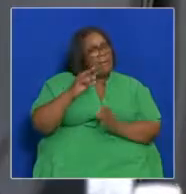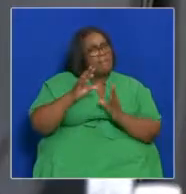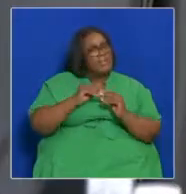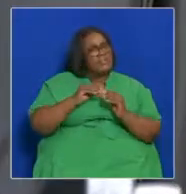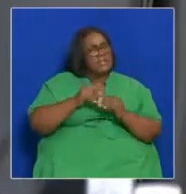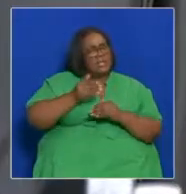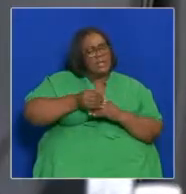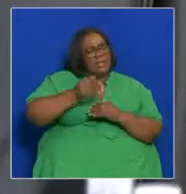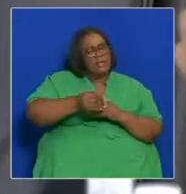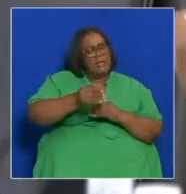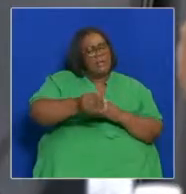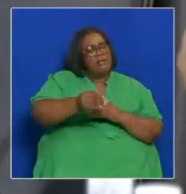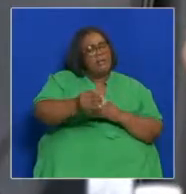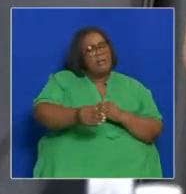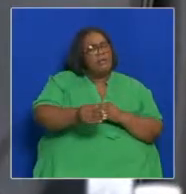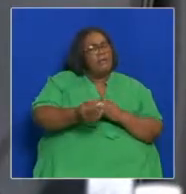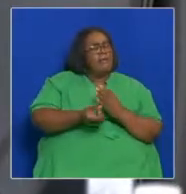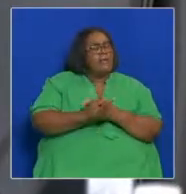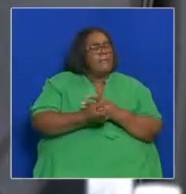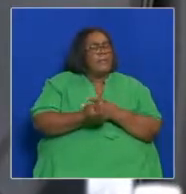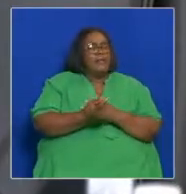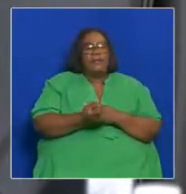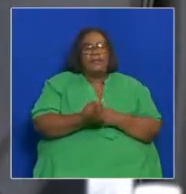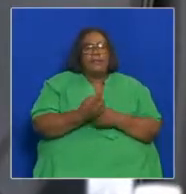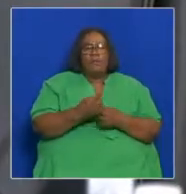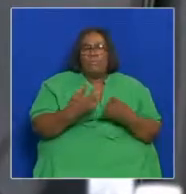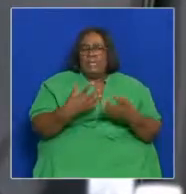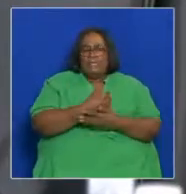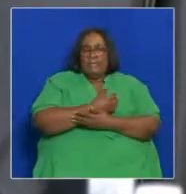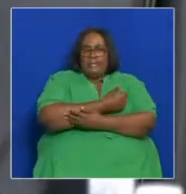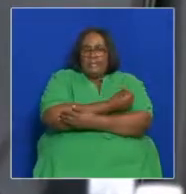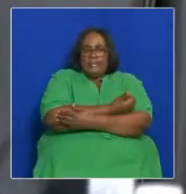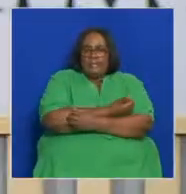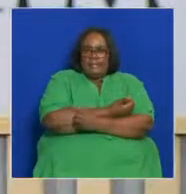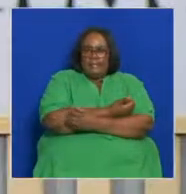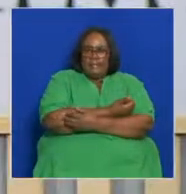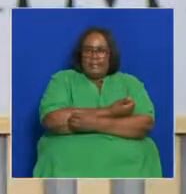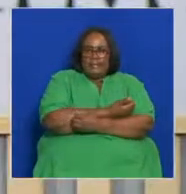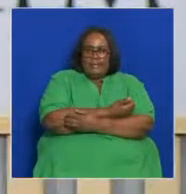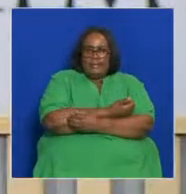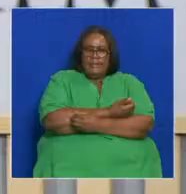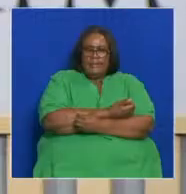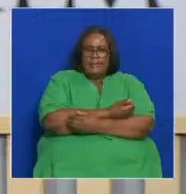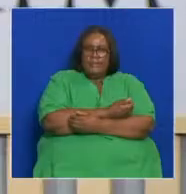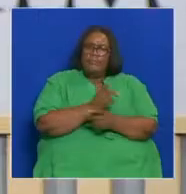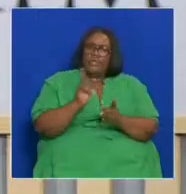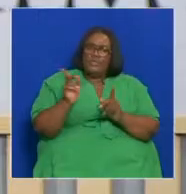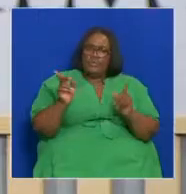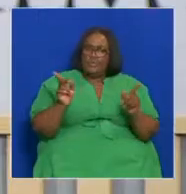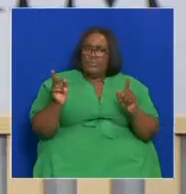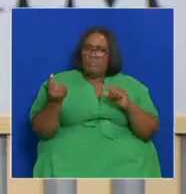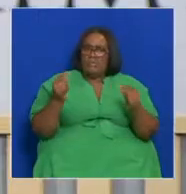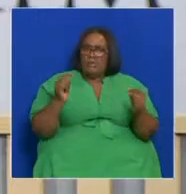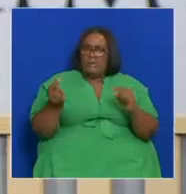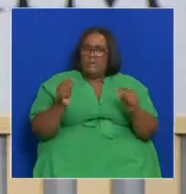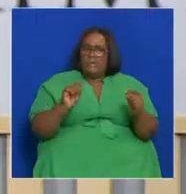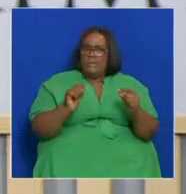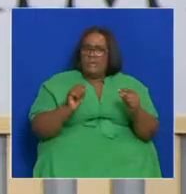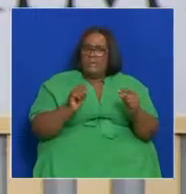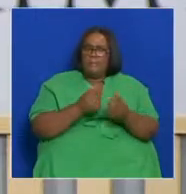related to conflicts between the two took place? I honestly cannot